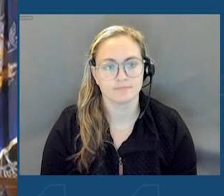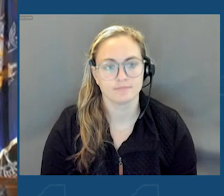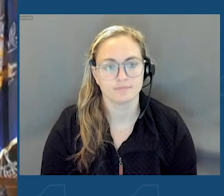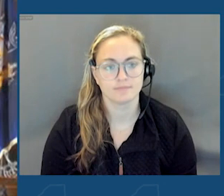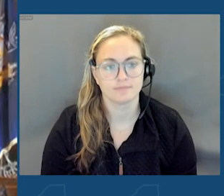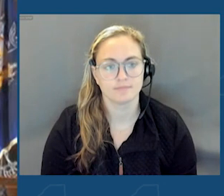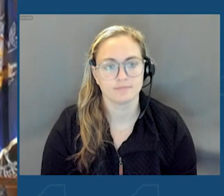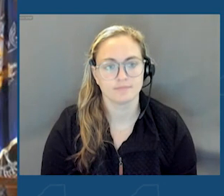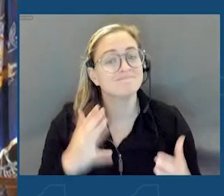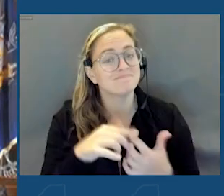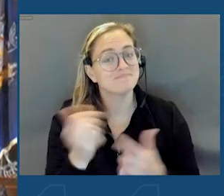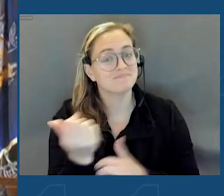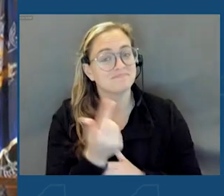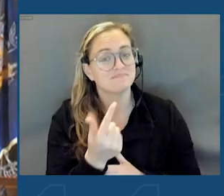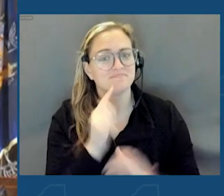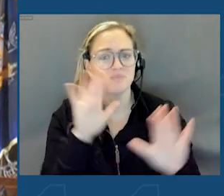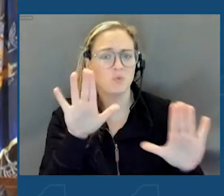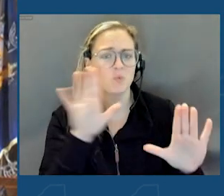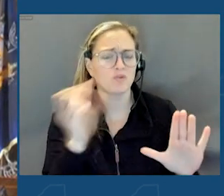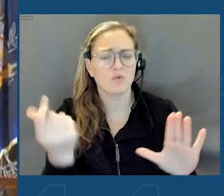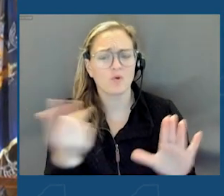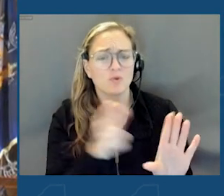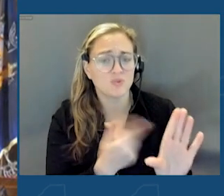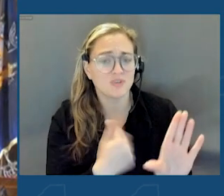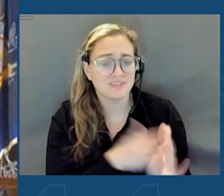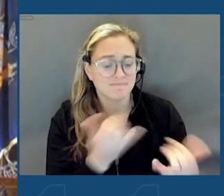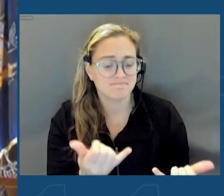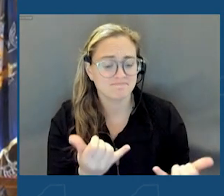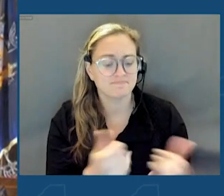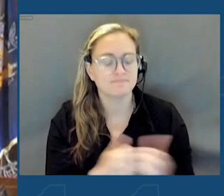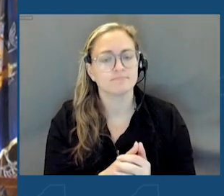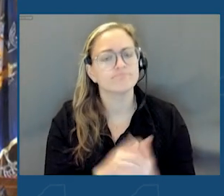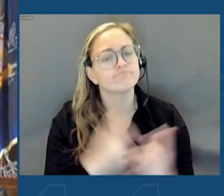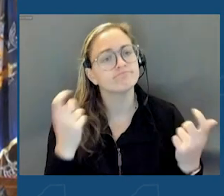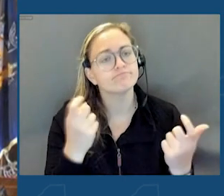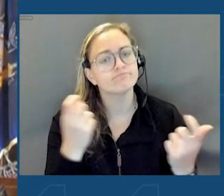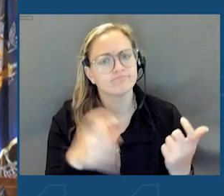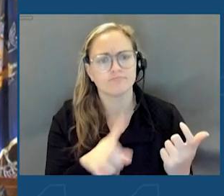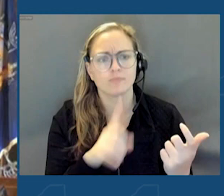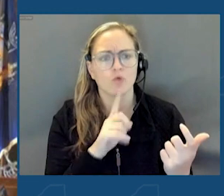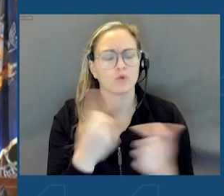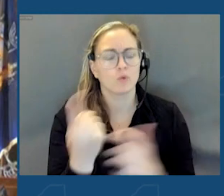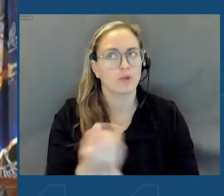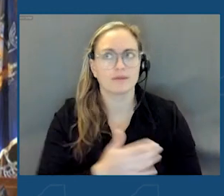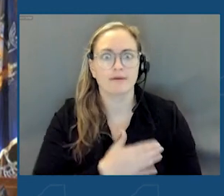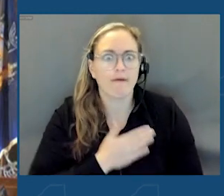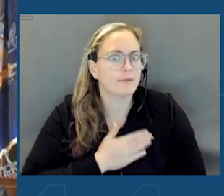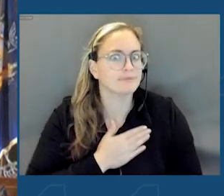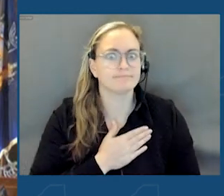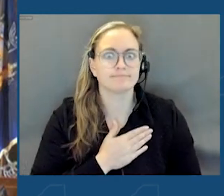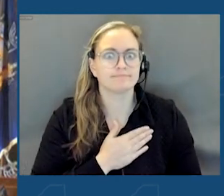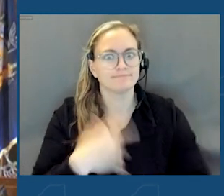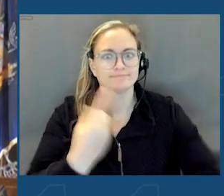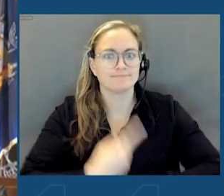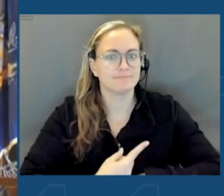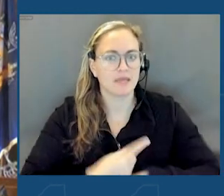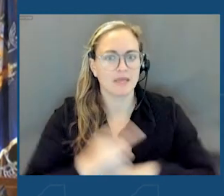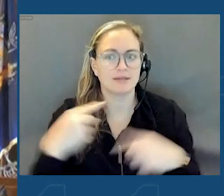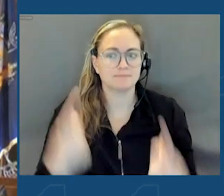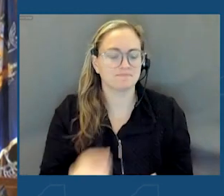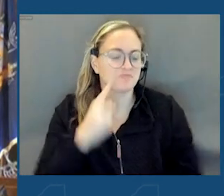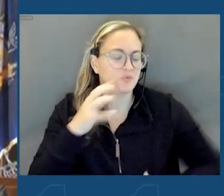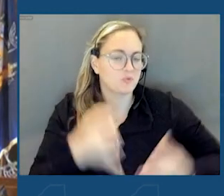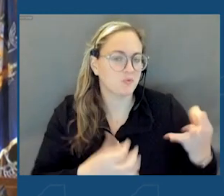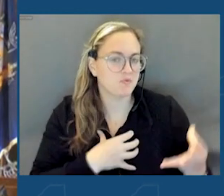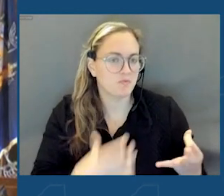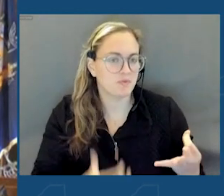Welcome, everyone. It's wonderful to have you here to celebrate. This is really sort of one of the happiest days we ever have in the Court of Appeals, the day